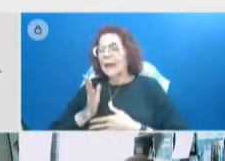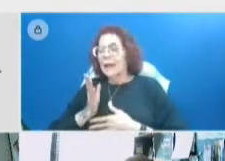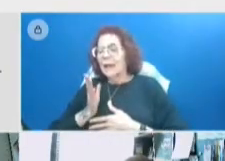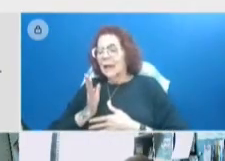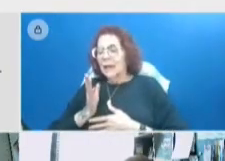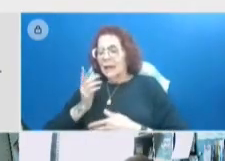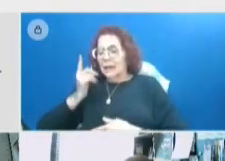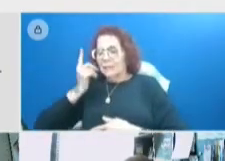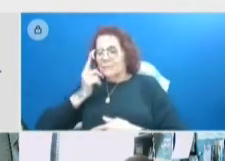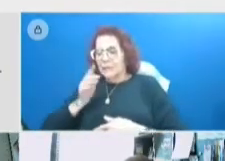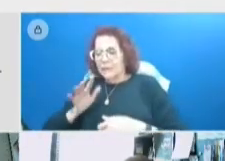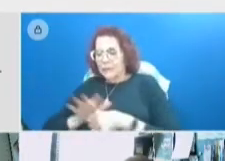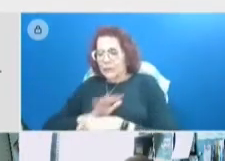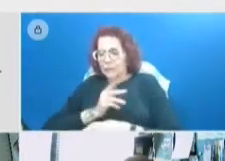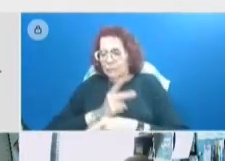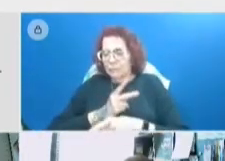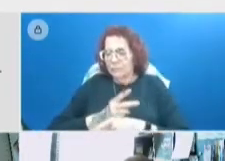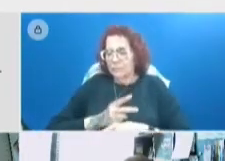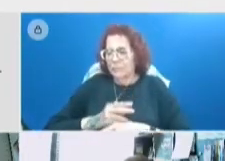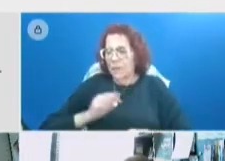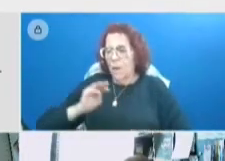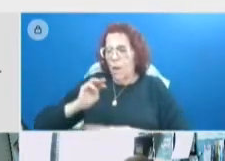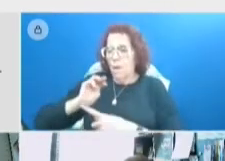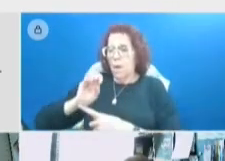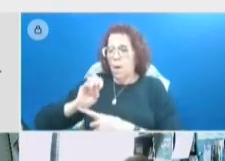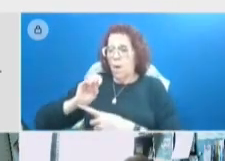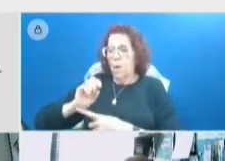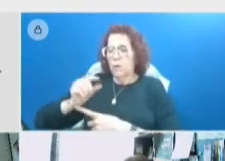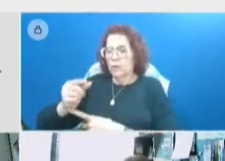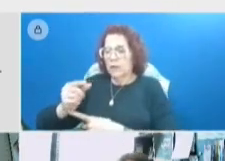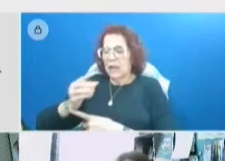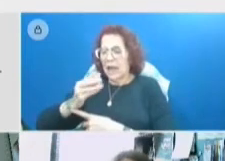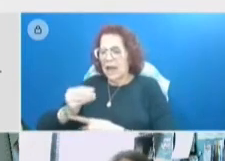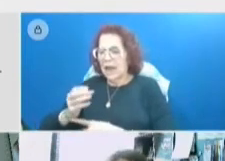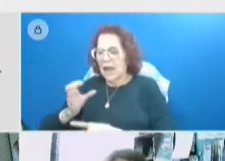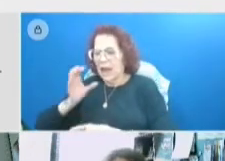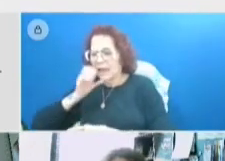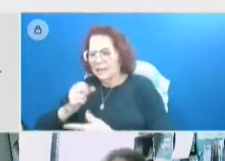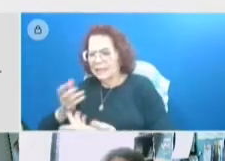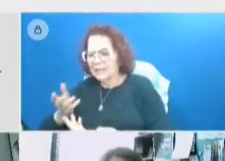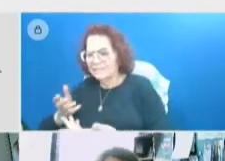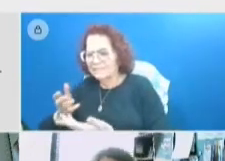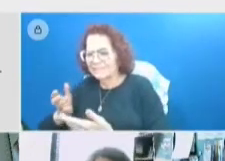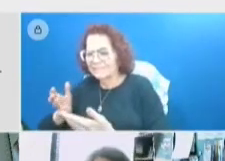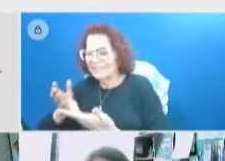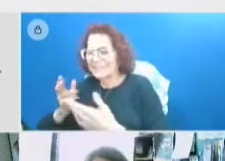OSC. We can't really anticipate their timeline, but we are hopeful